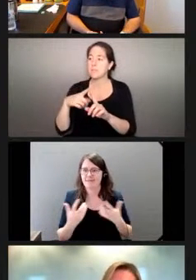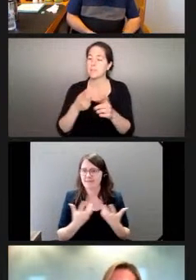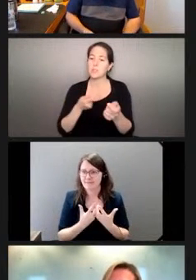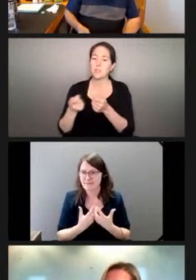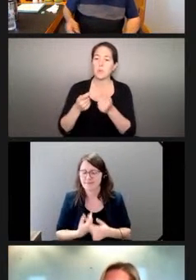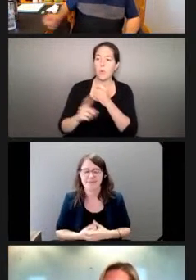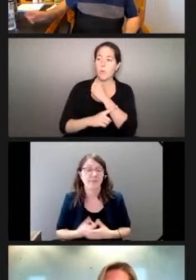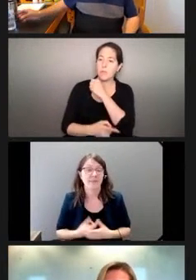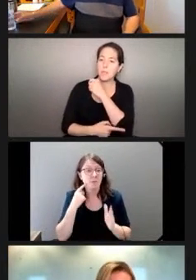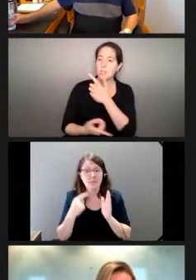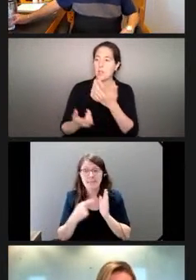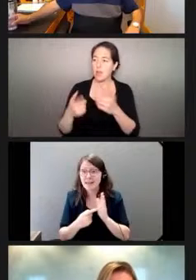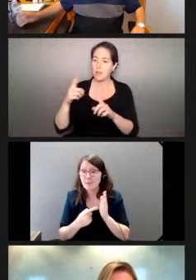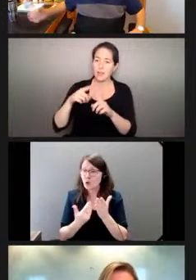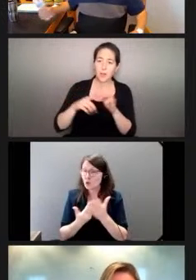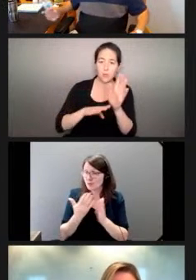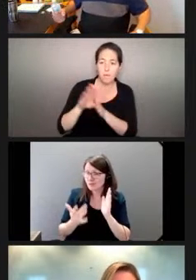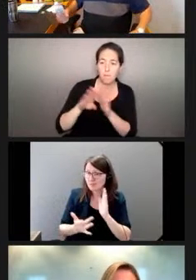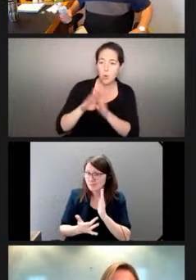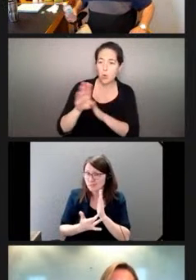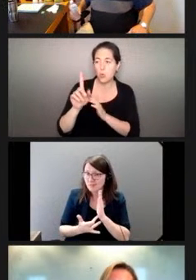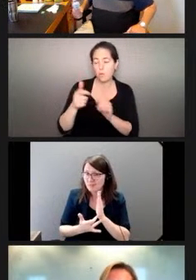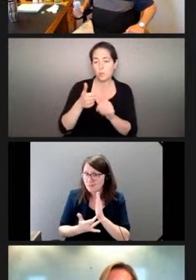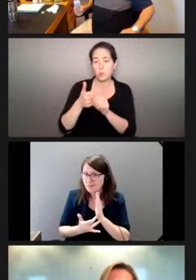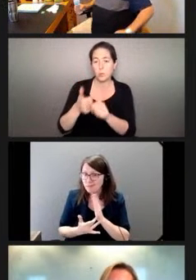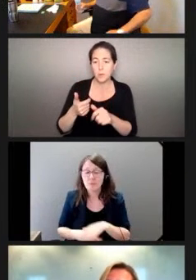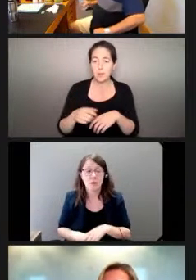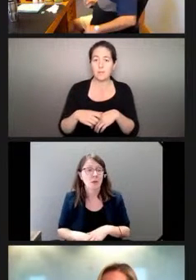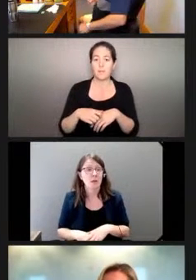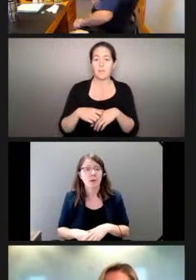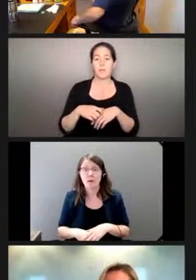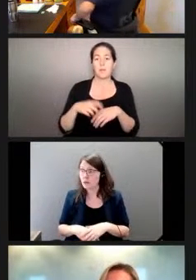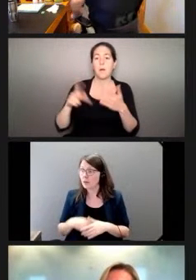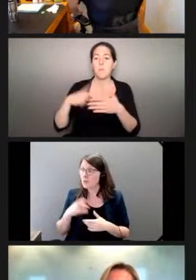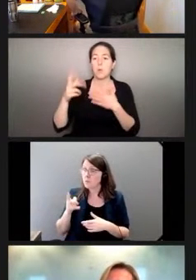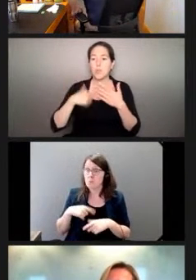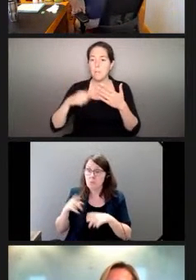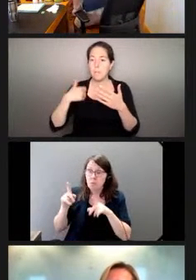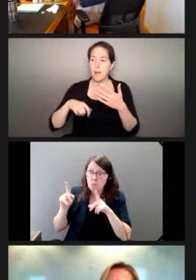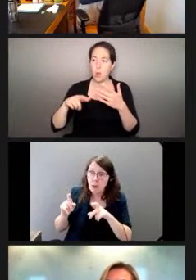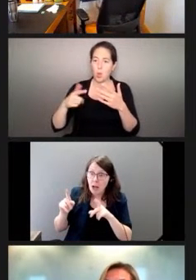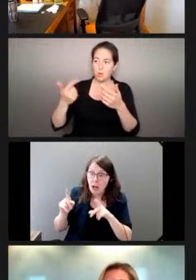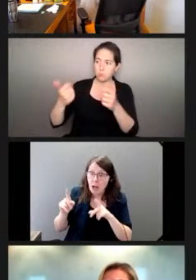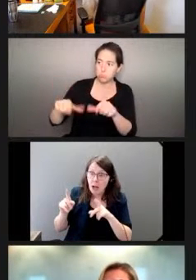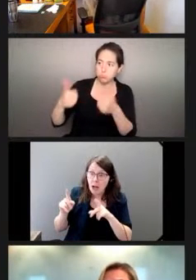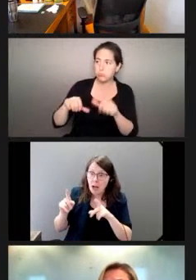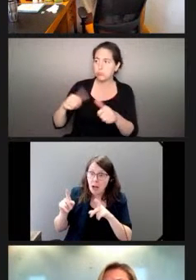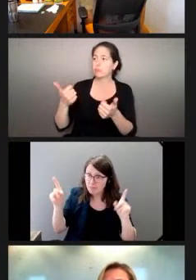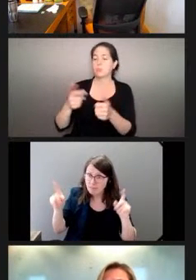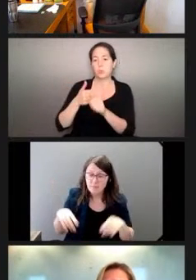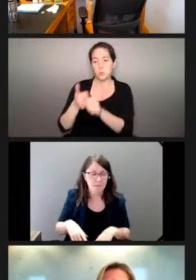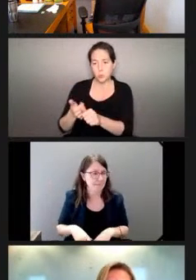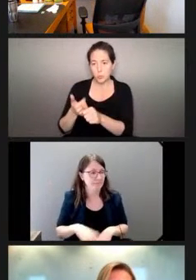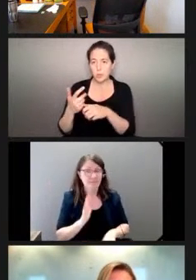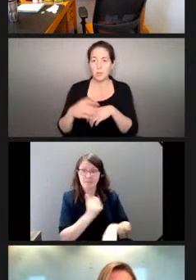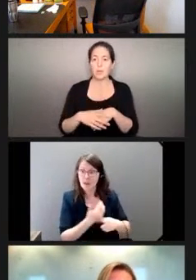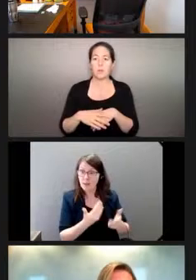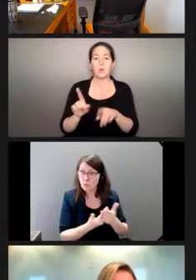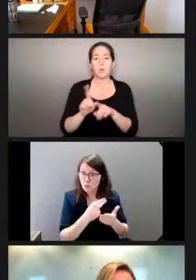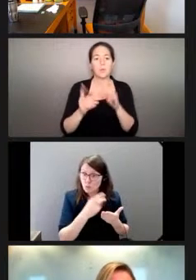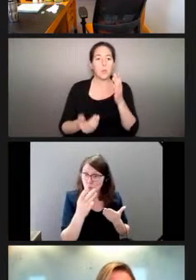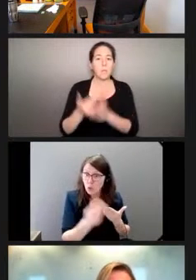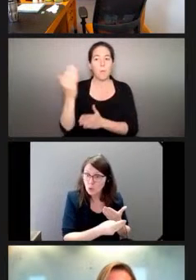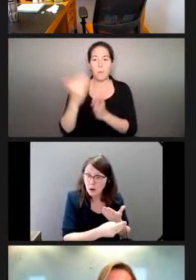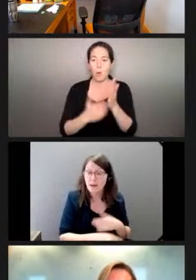technologies, the results of pilots, the introduction of new programs, and the changes and evolution in industry